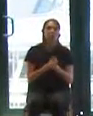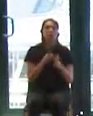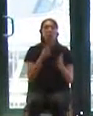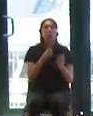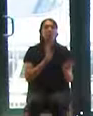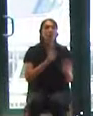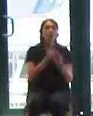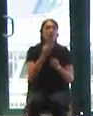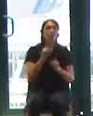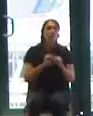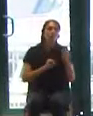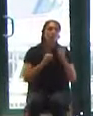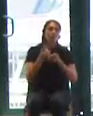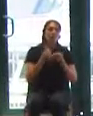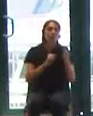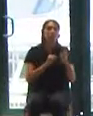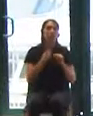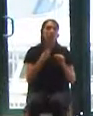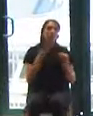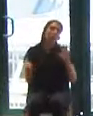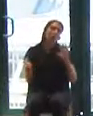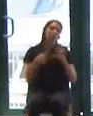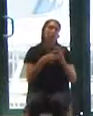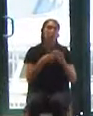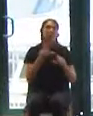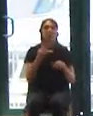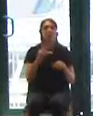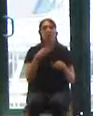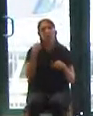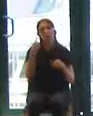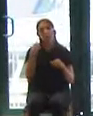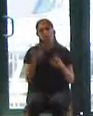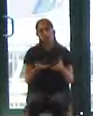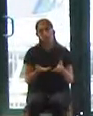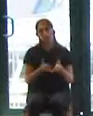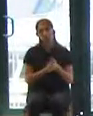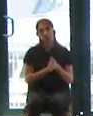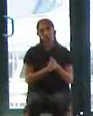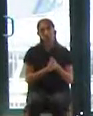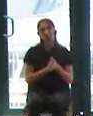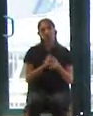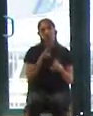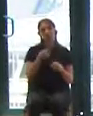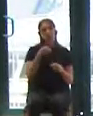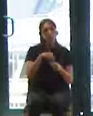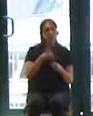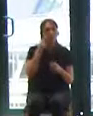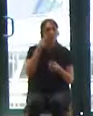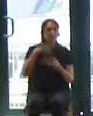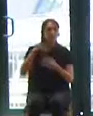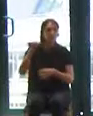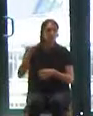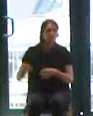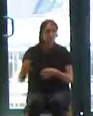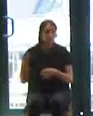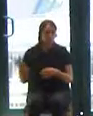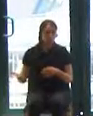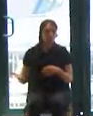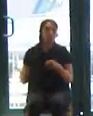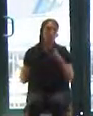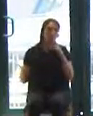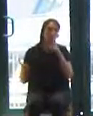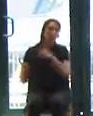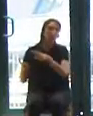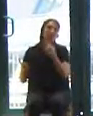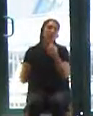there is no fight or struggle against that industry i think if we do that we would create more alignment between these two movements